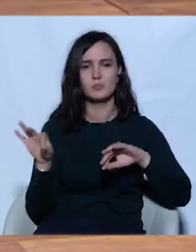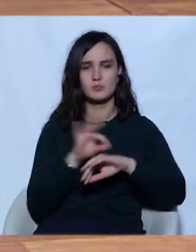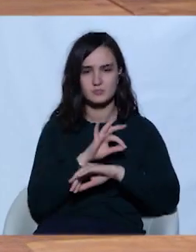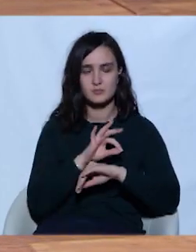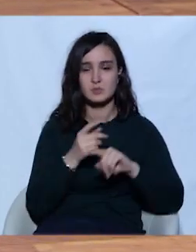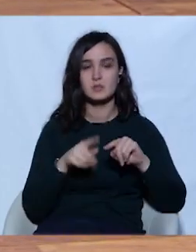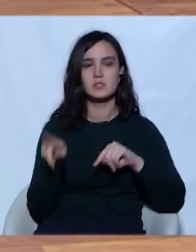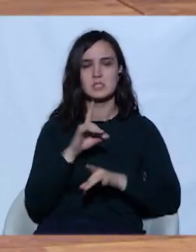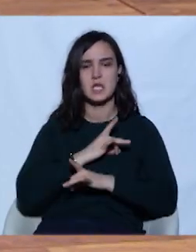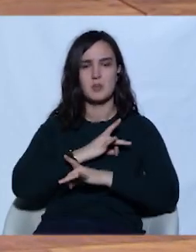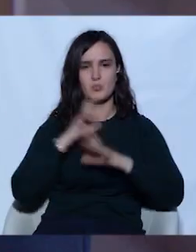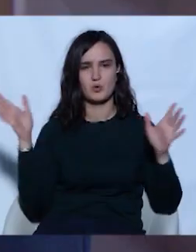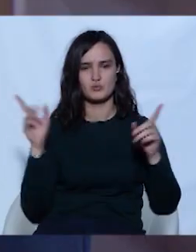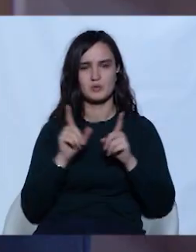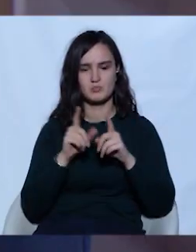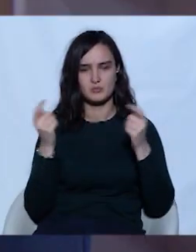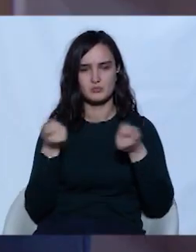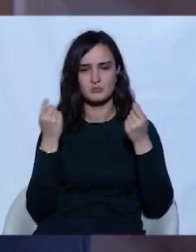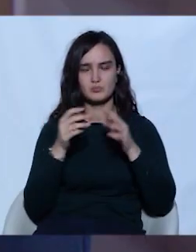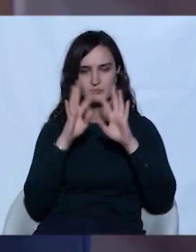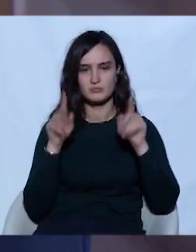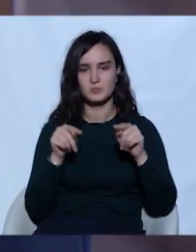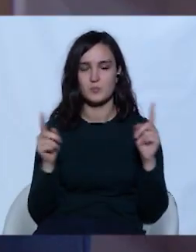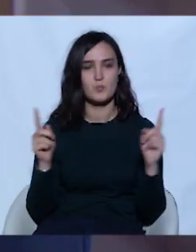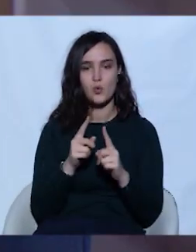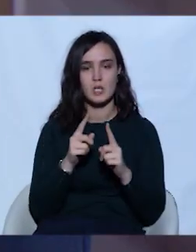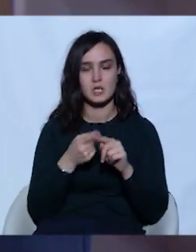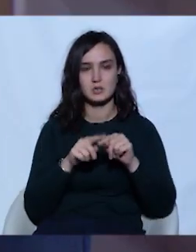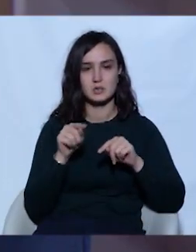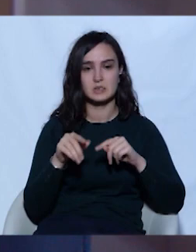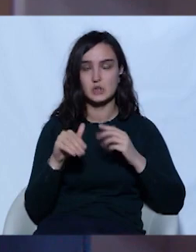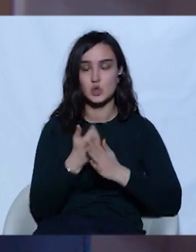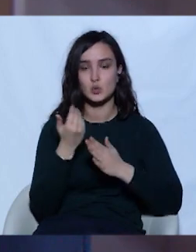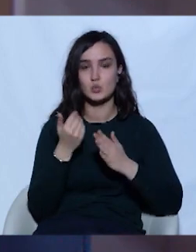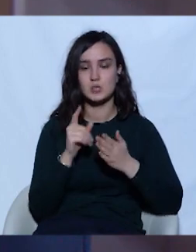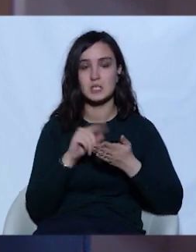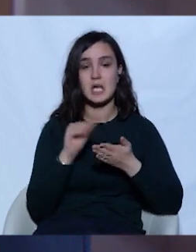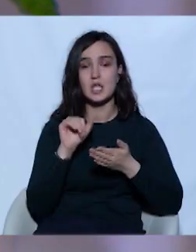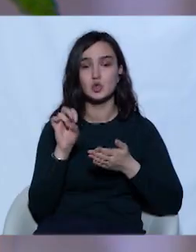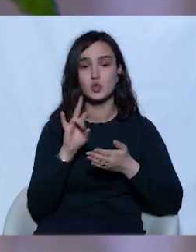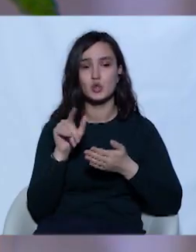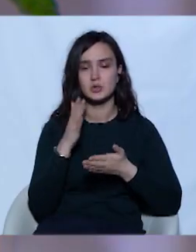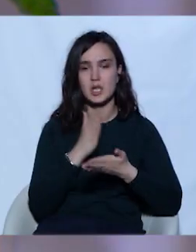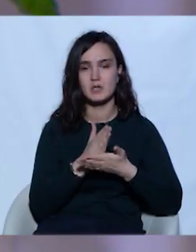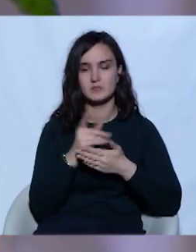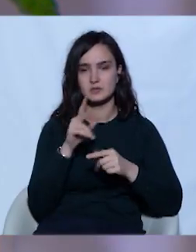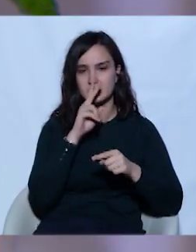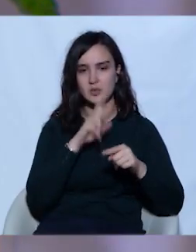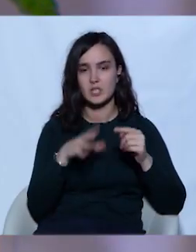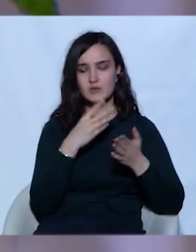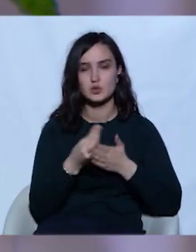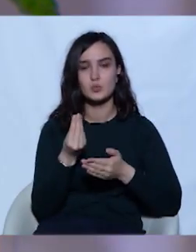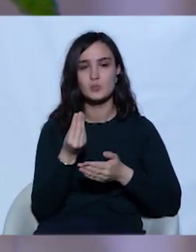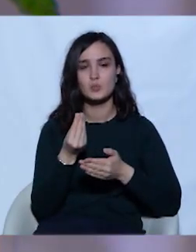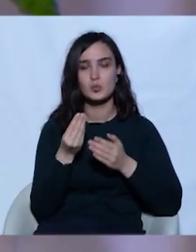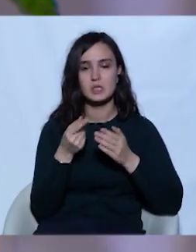lot of different names in this summary, so let's get to it with our characters. Let's look at the protagonist,